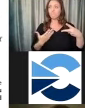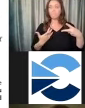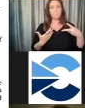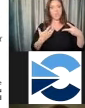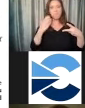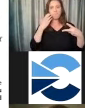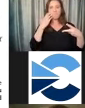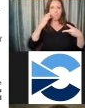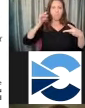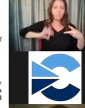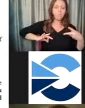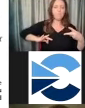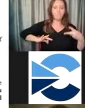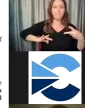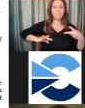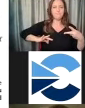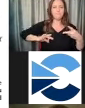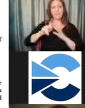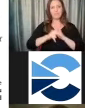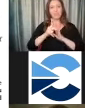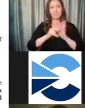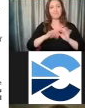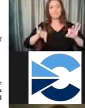benefit and properties that were